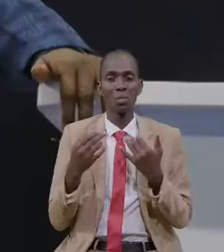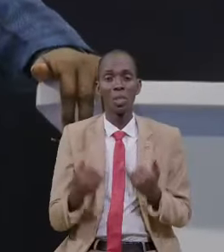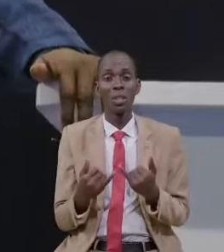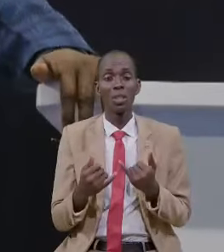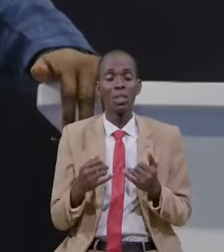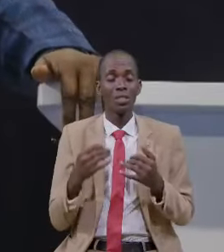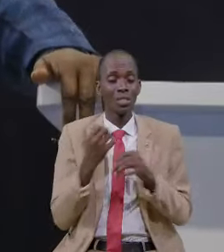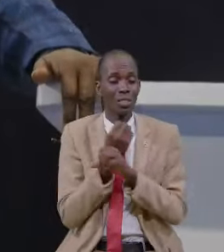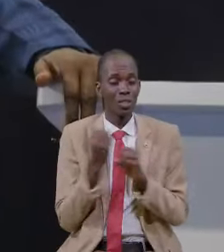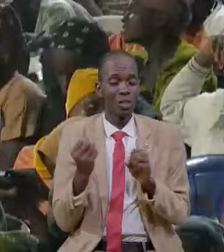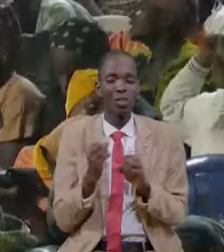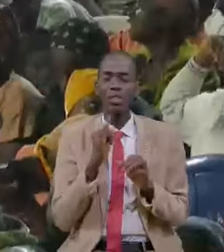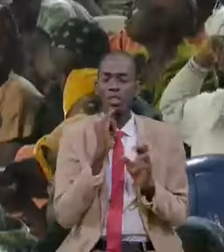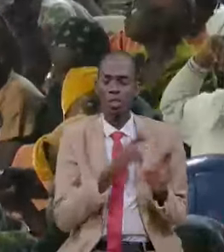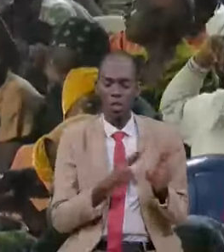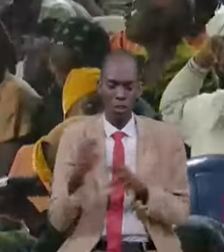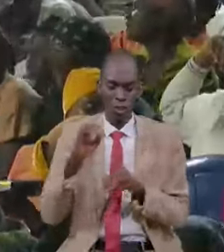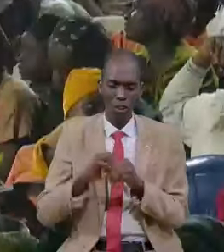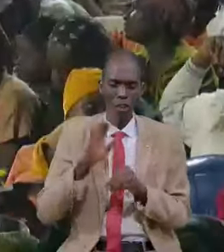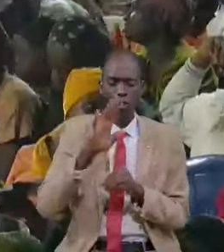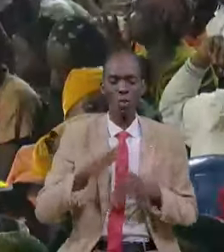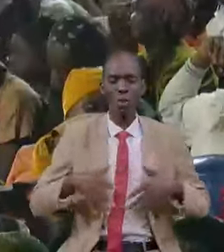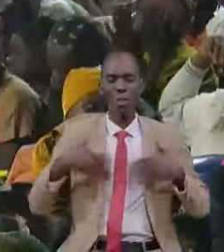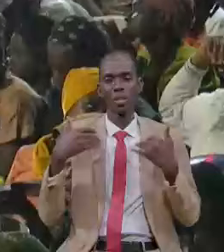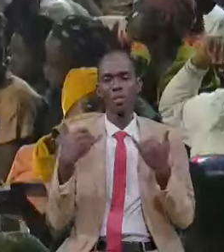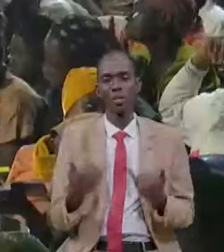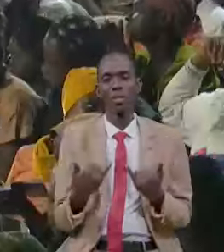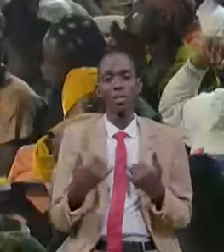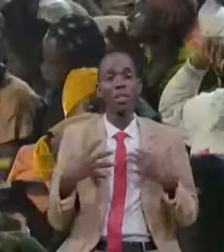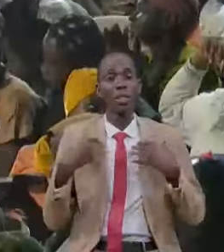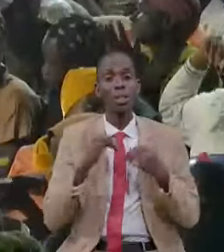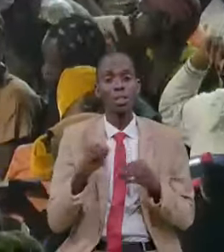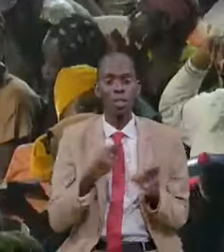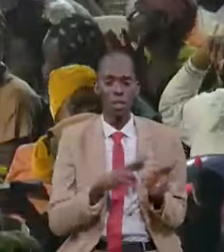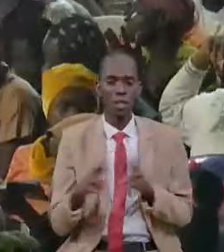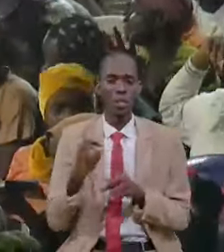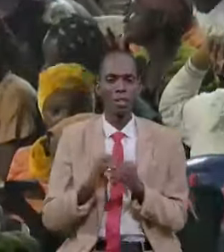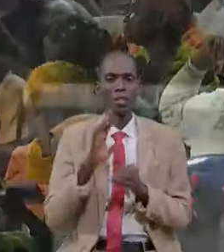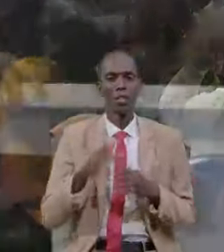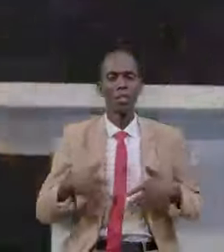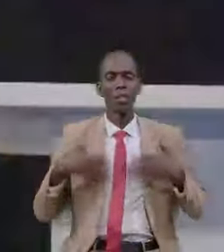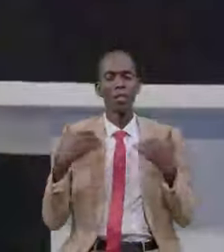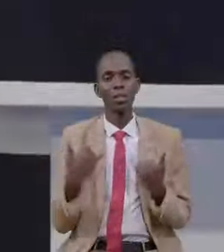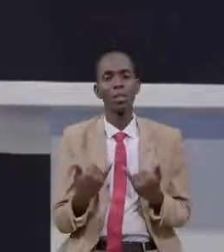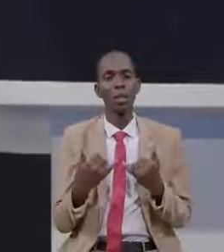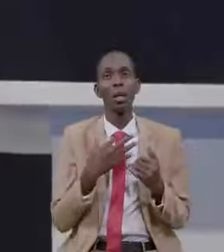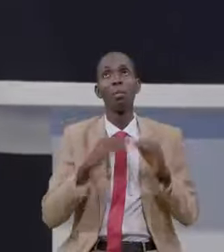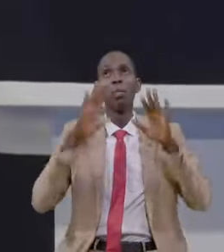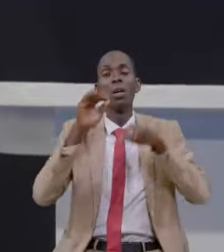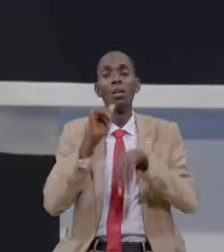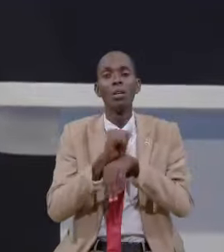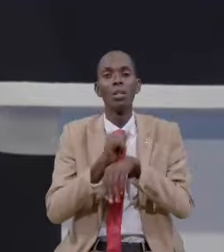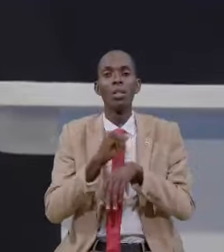Salvation already in your account. Healing already in your account, and miracle already in